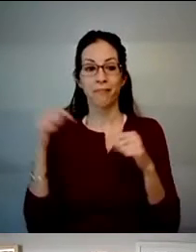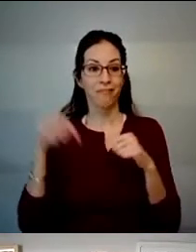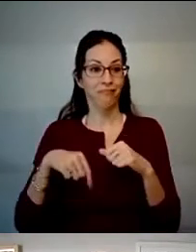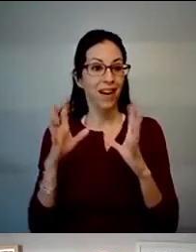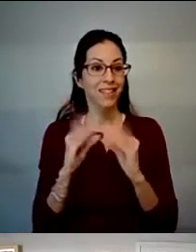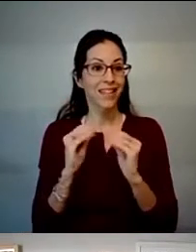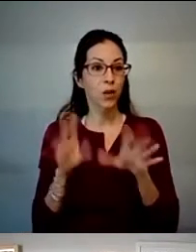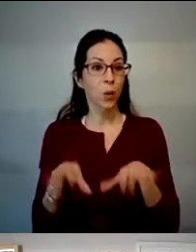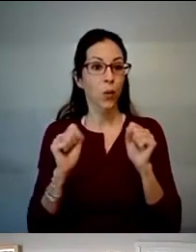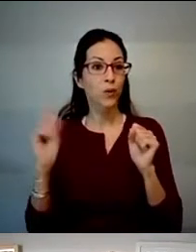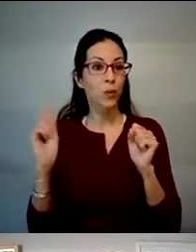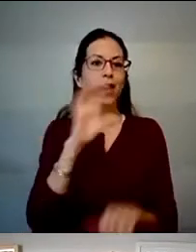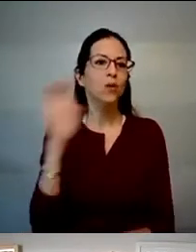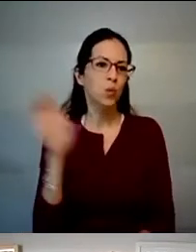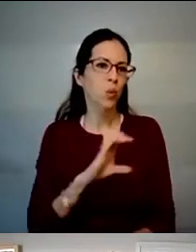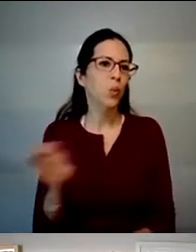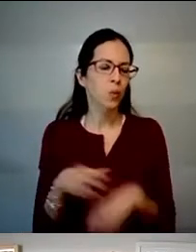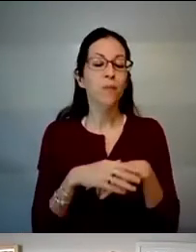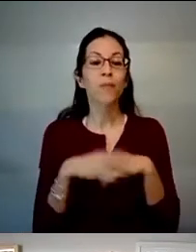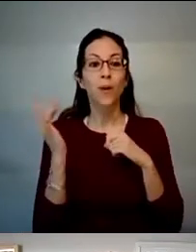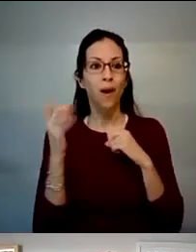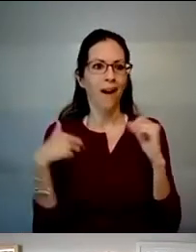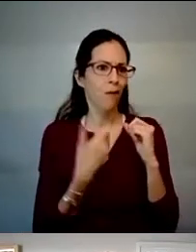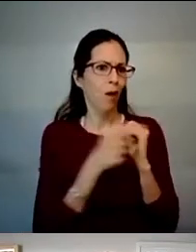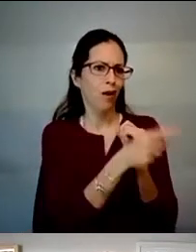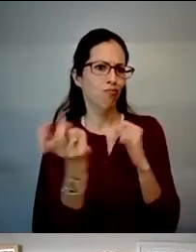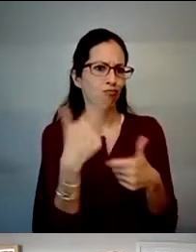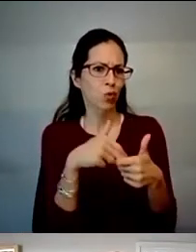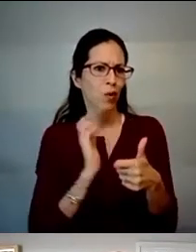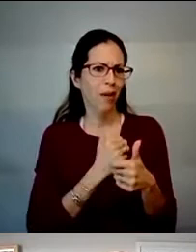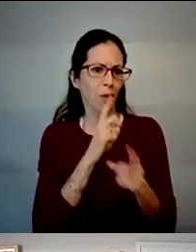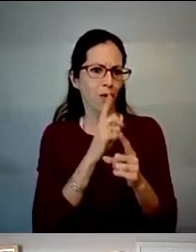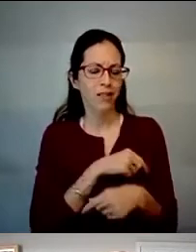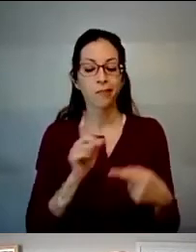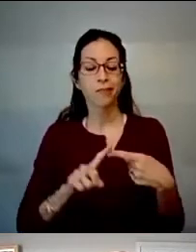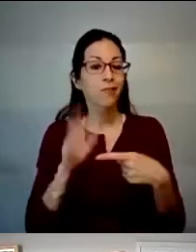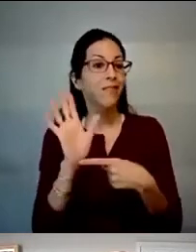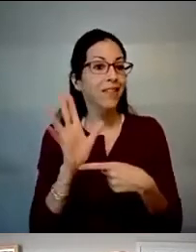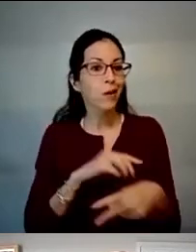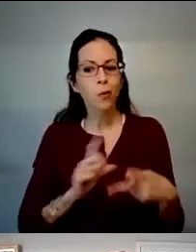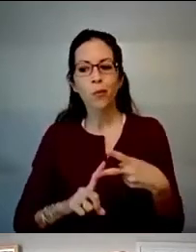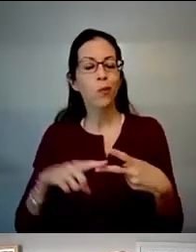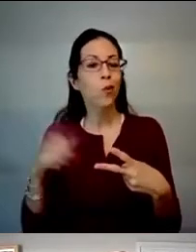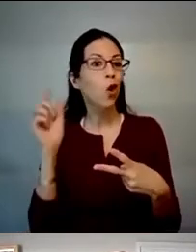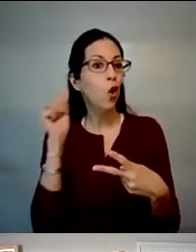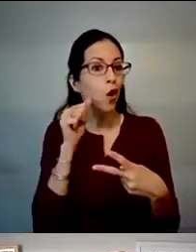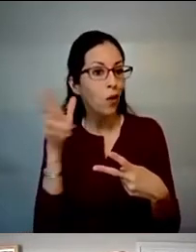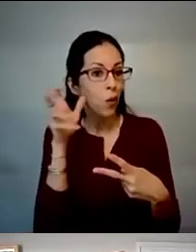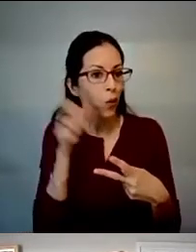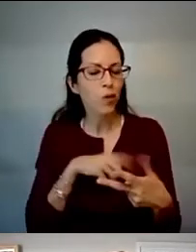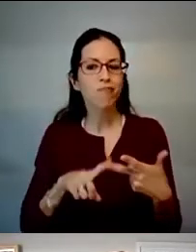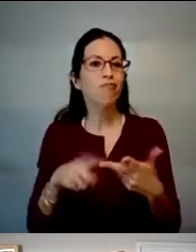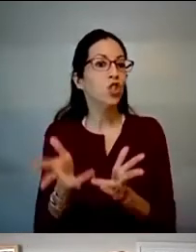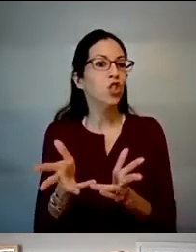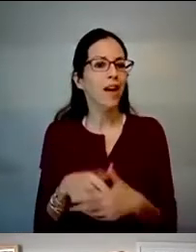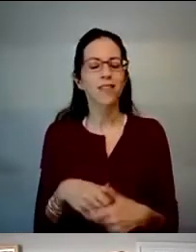meeting. This is so that you can join the conversation by video, audio, or in the chat. If you wish to join by